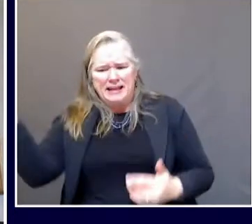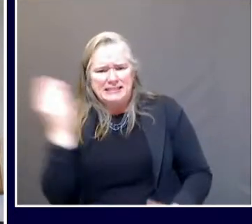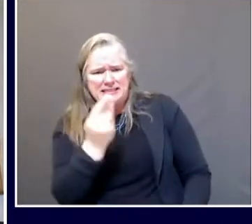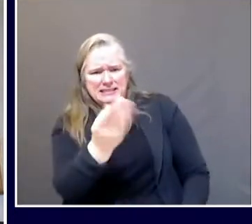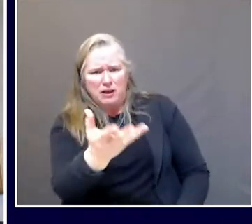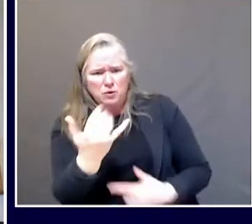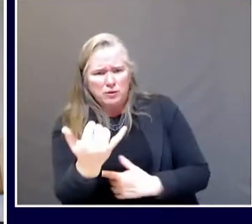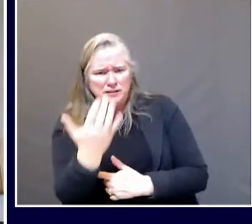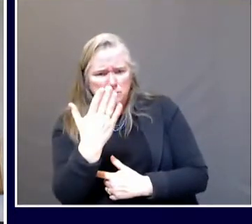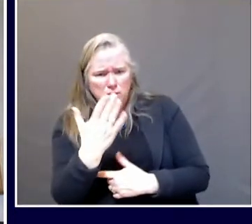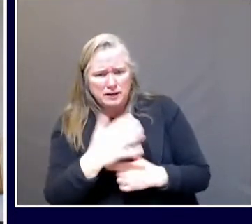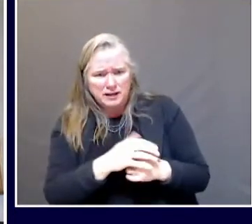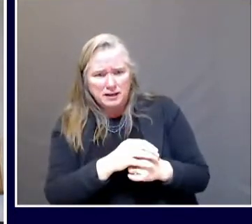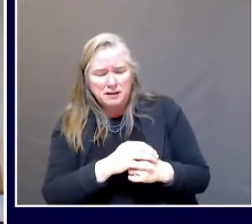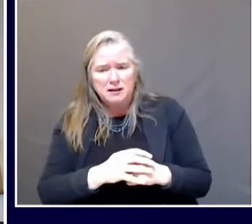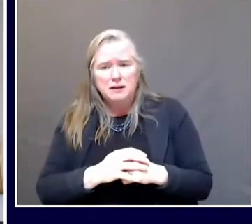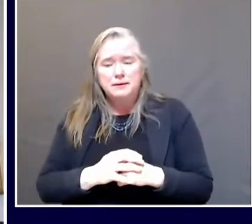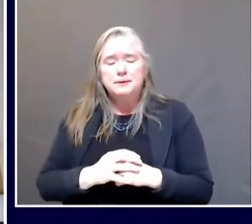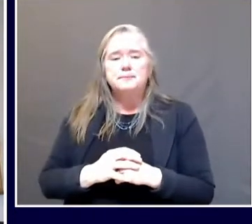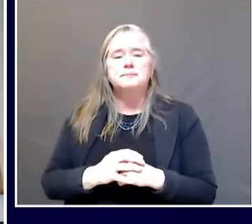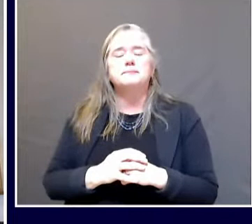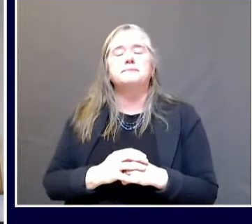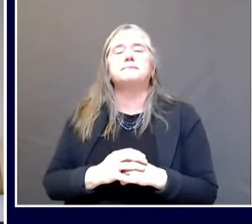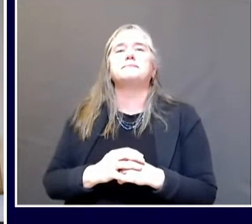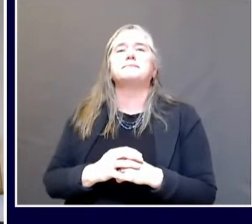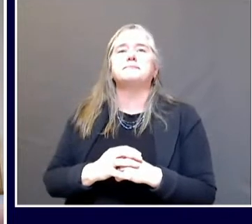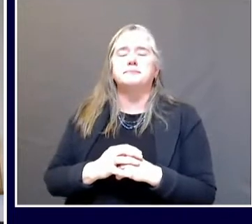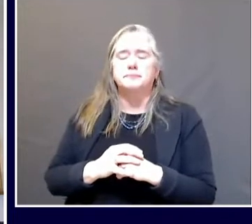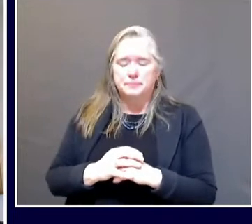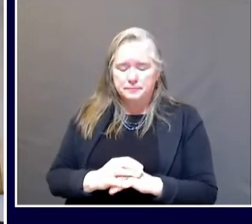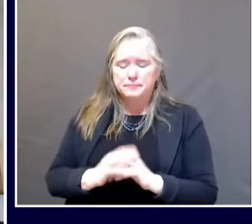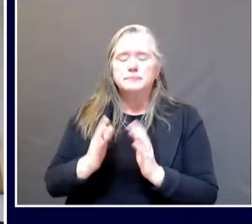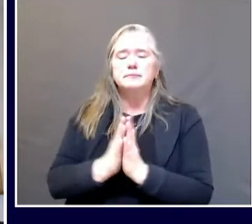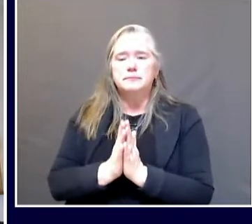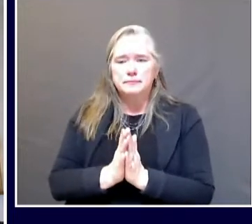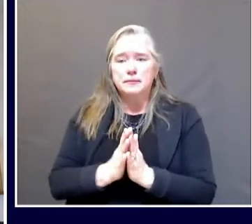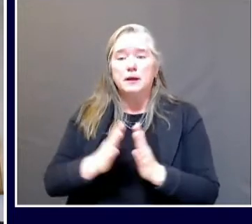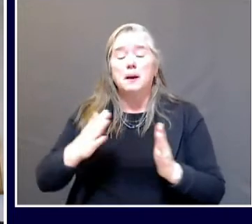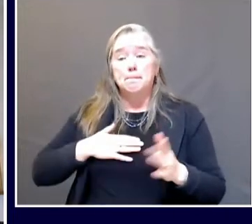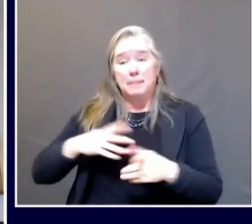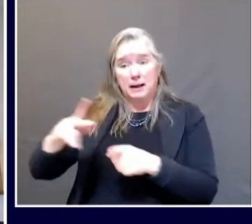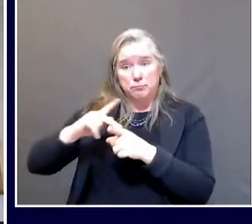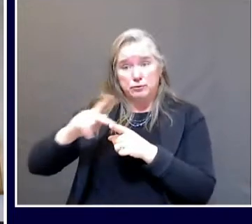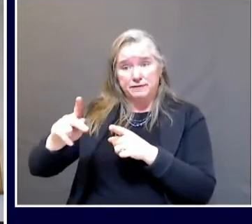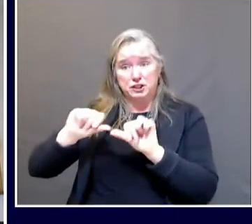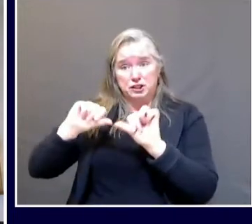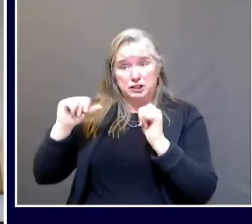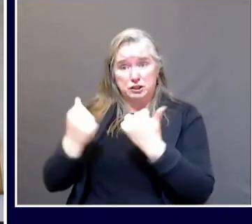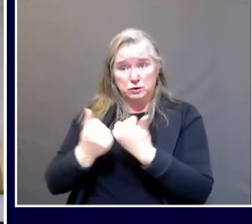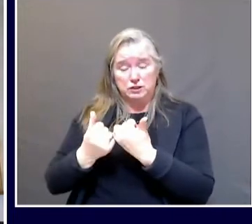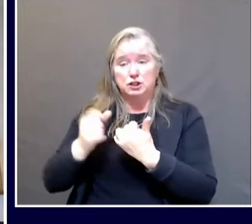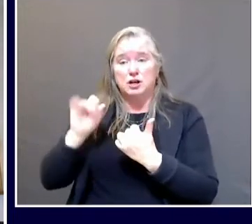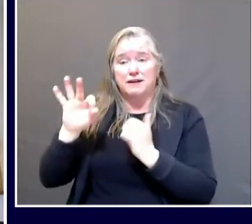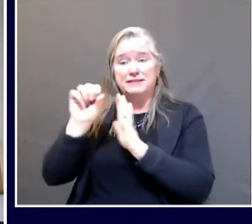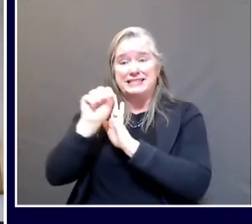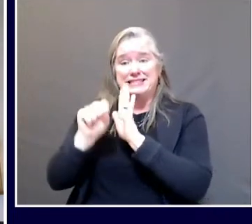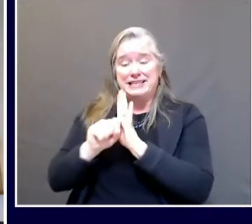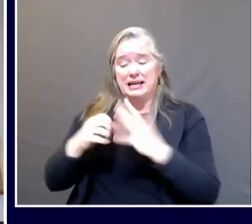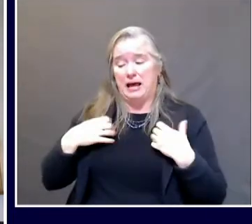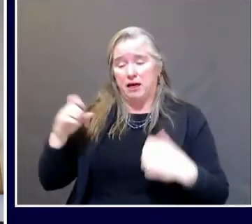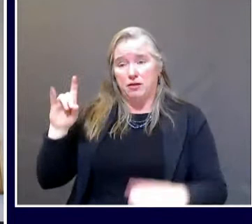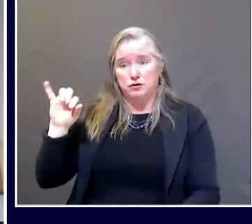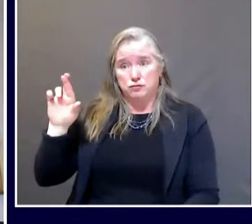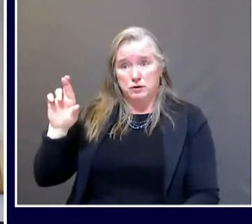my case, it came from the Professional Association of State Health Directors, a group